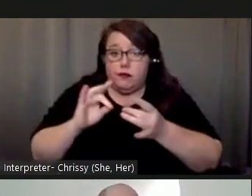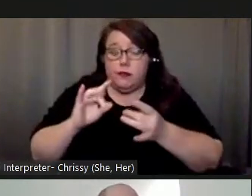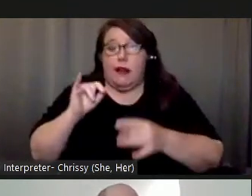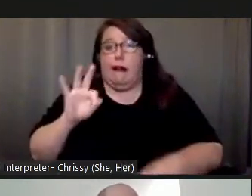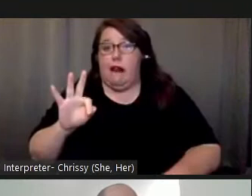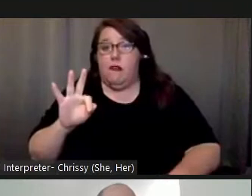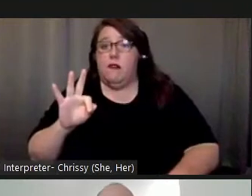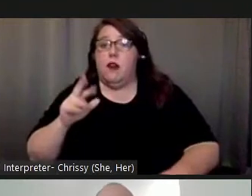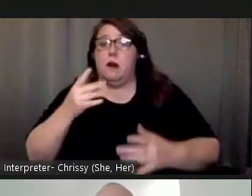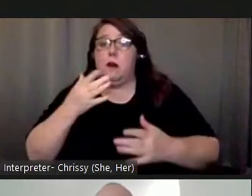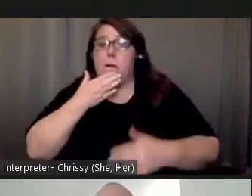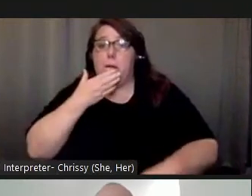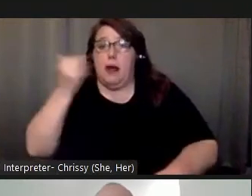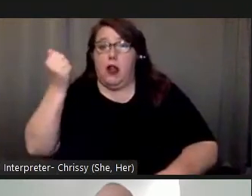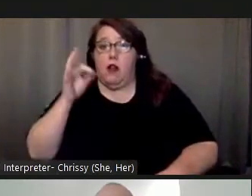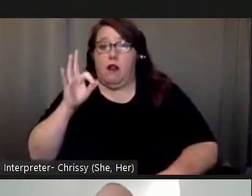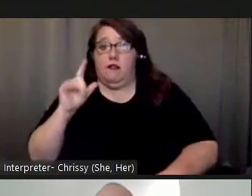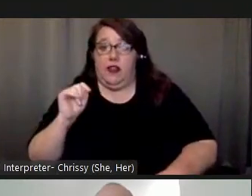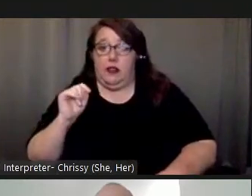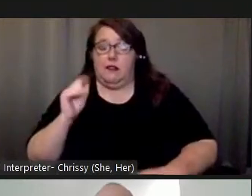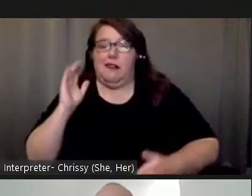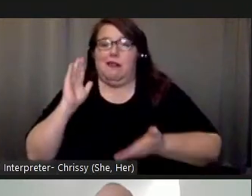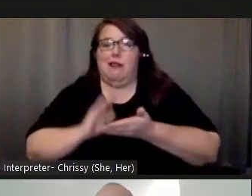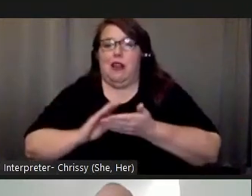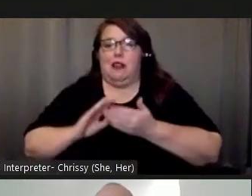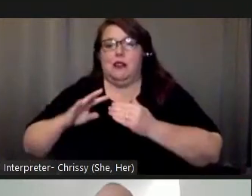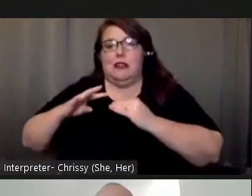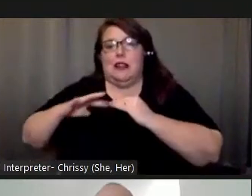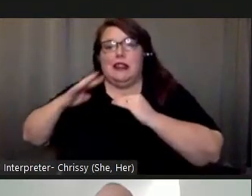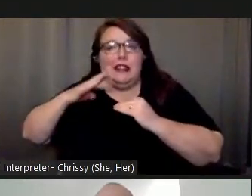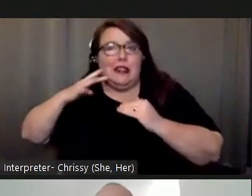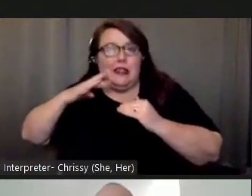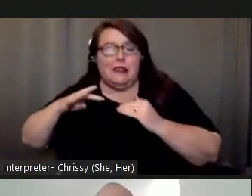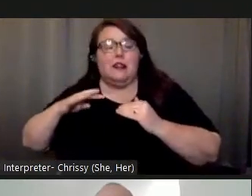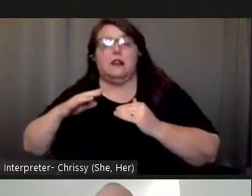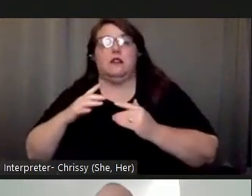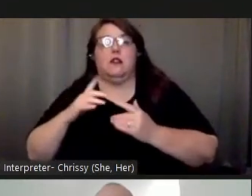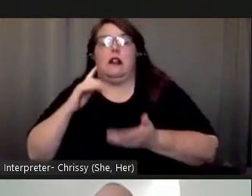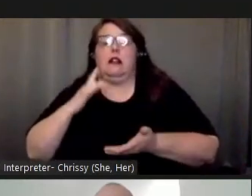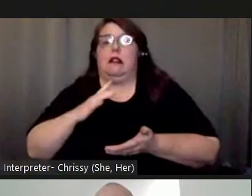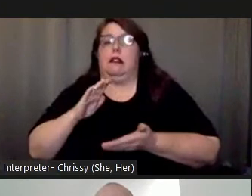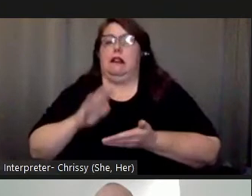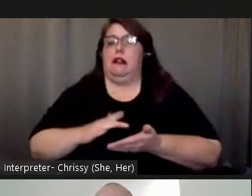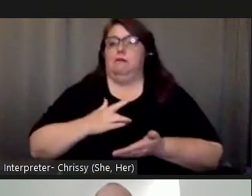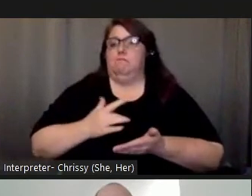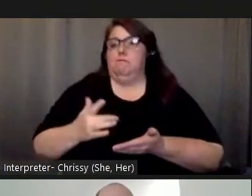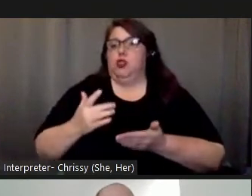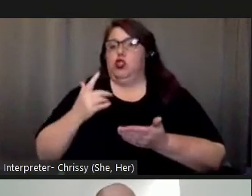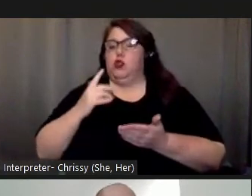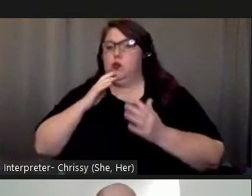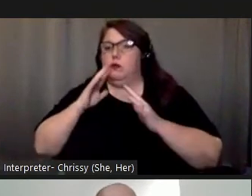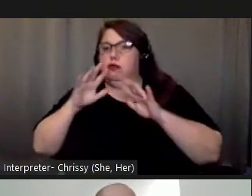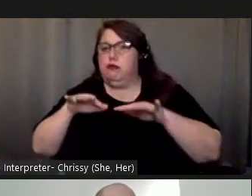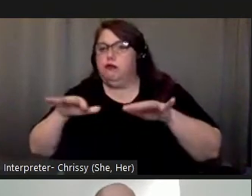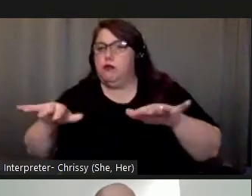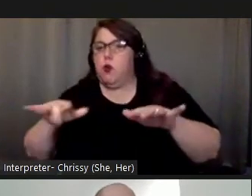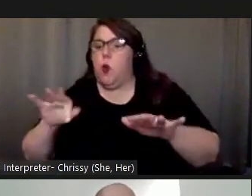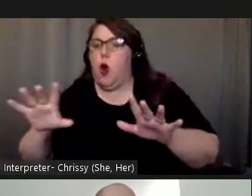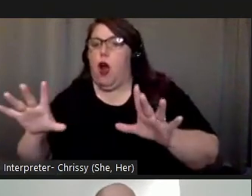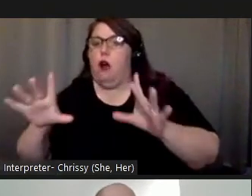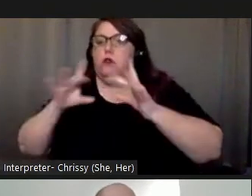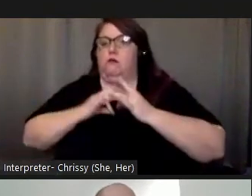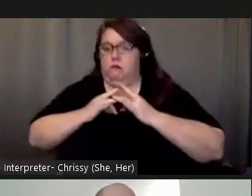with less leakage, you're less likely to spread through aerosolization or to receive aerosols. And they did